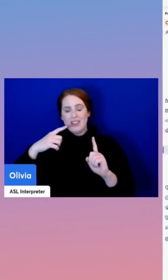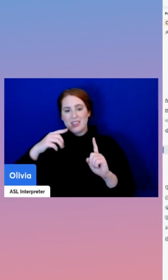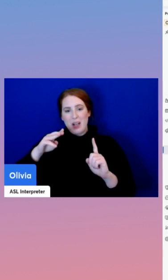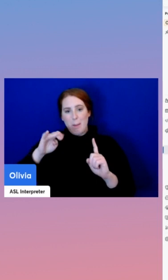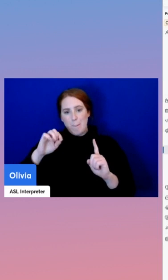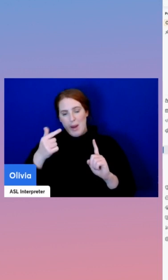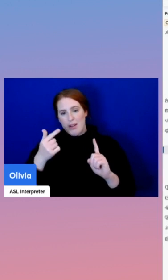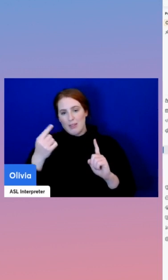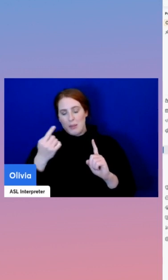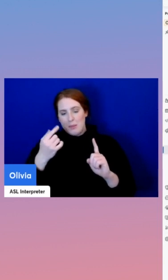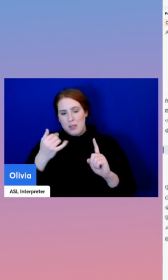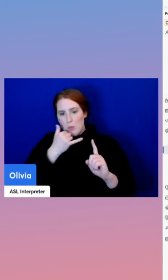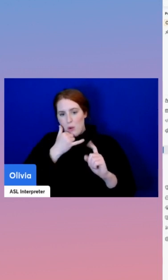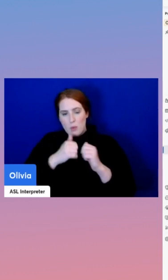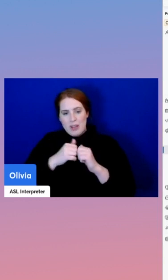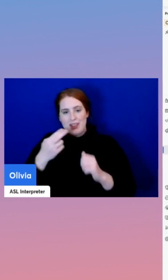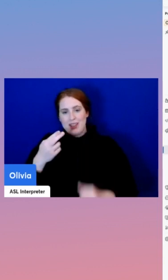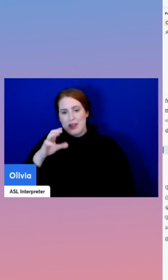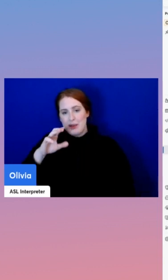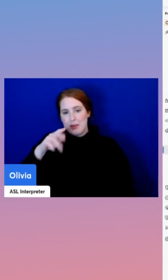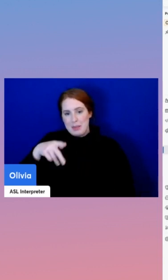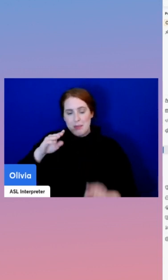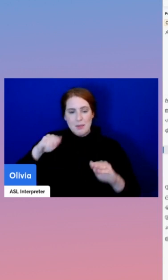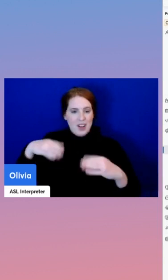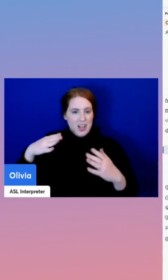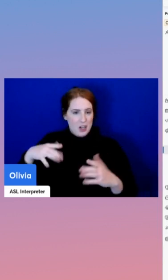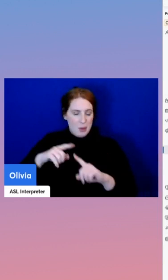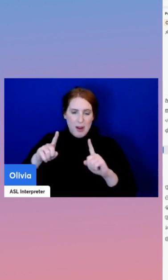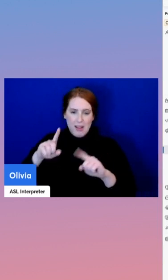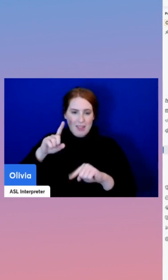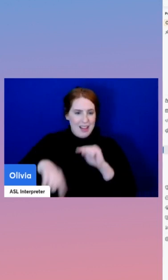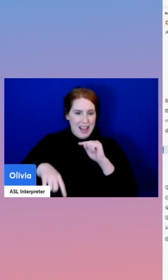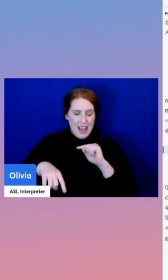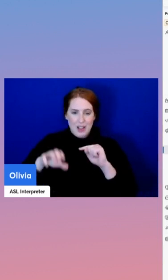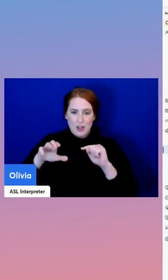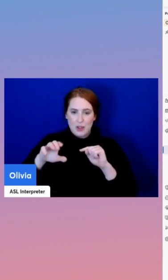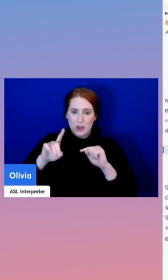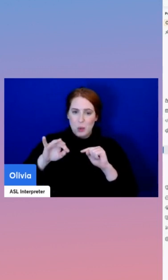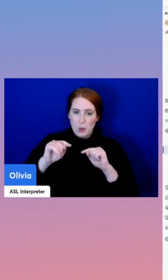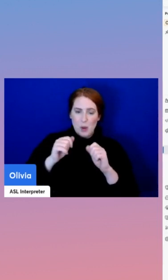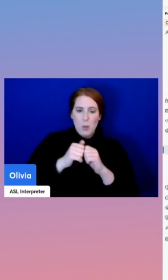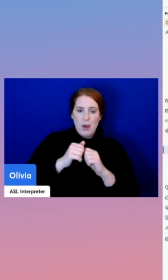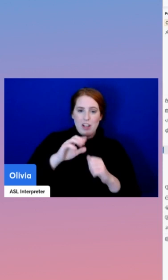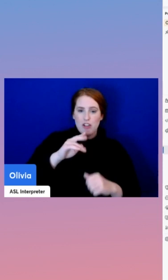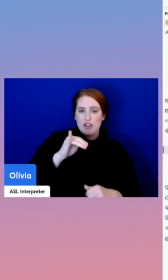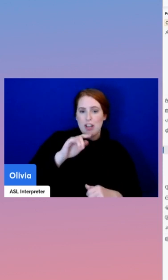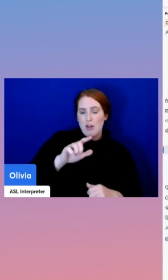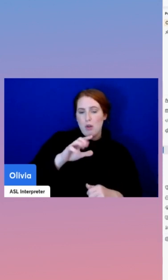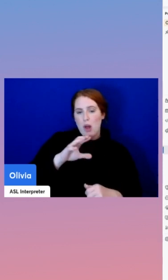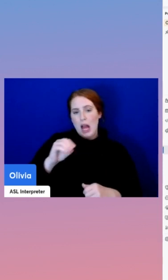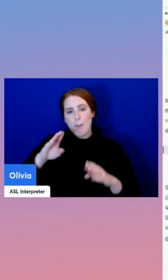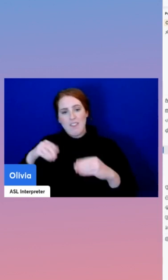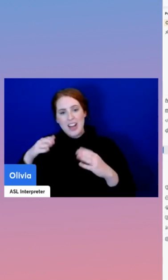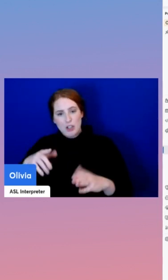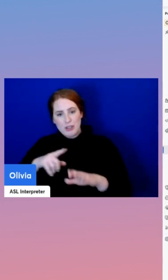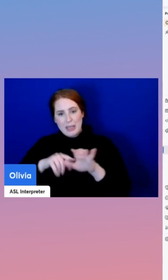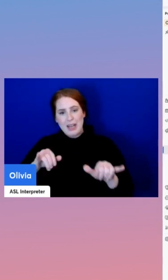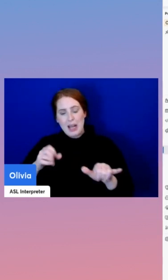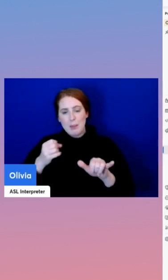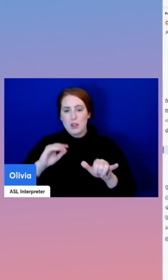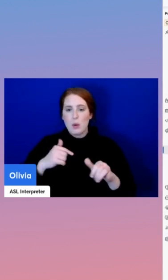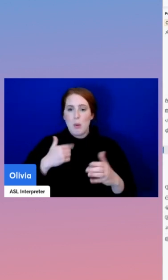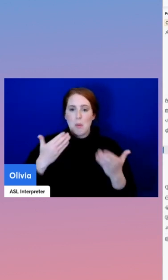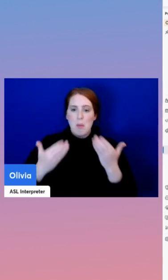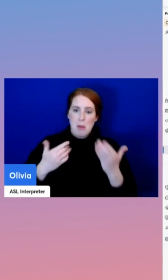not able to create a channel and an assignment at the same time. So you have to do it in sequence, create a channel, then first. So maybe I will raise